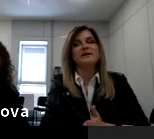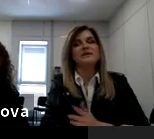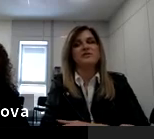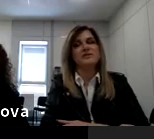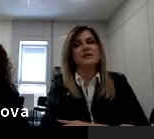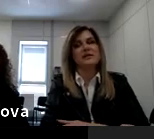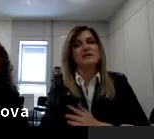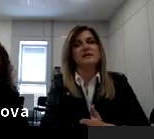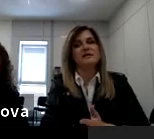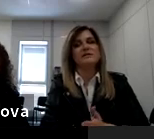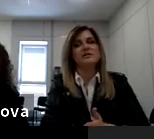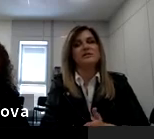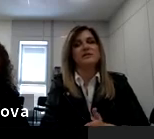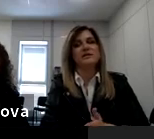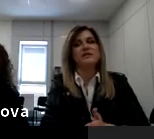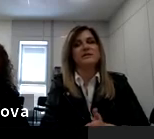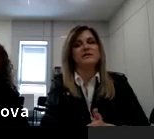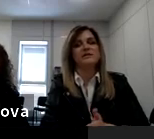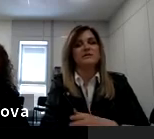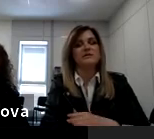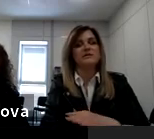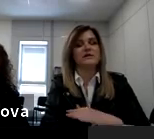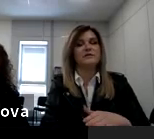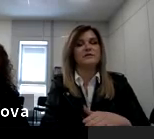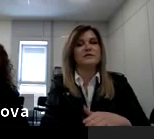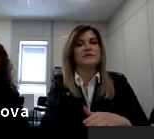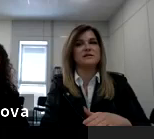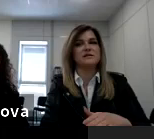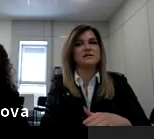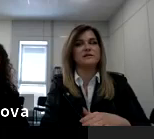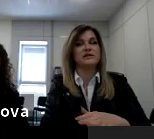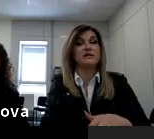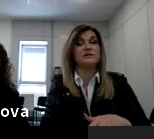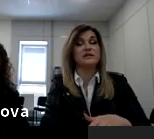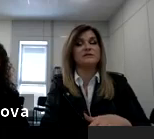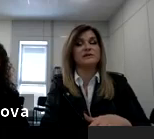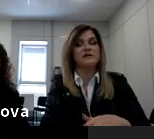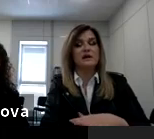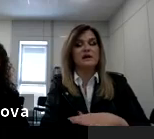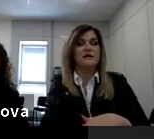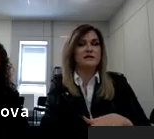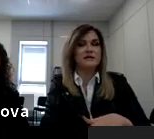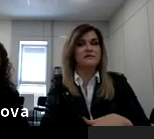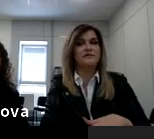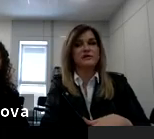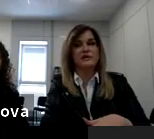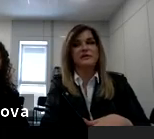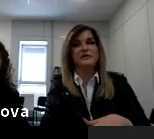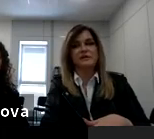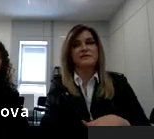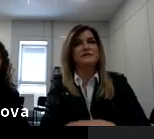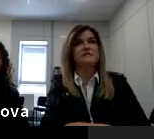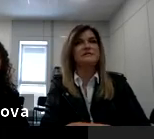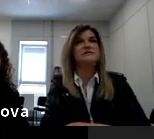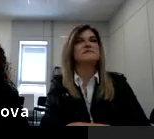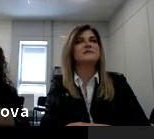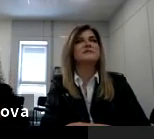combine architectural lighting and the functional lighting, yes, of the first, of the ground level and the territory near